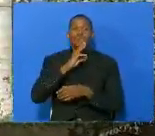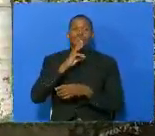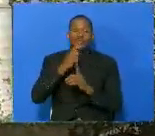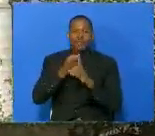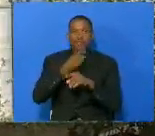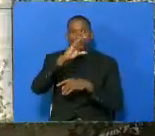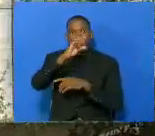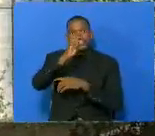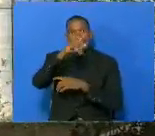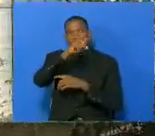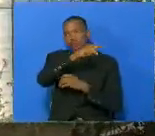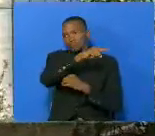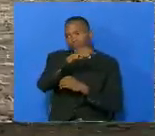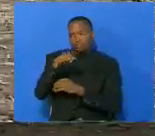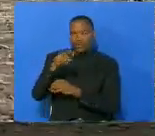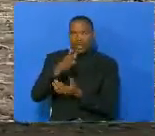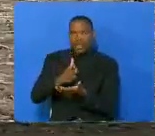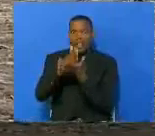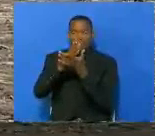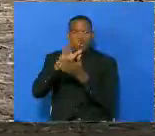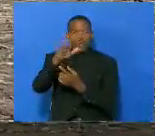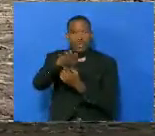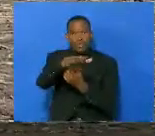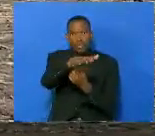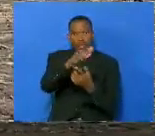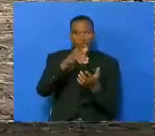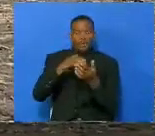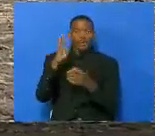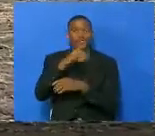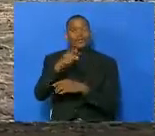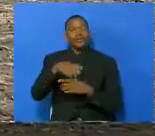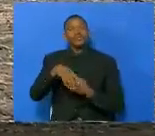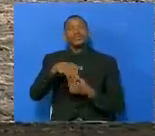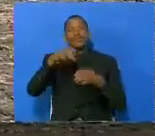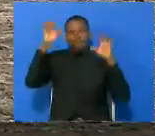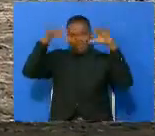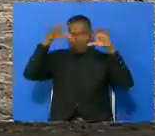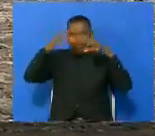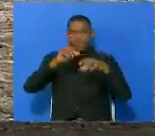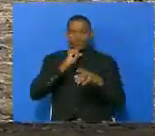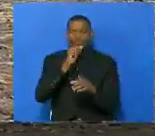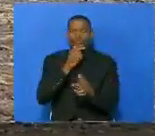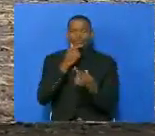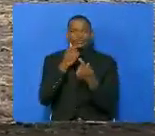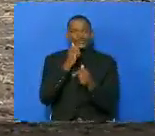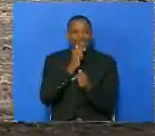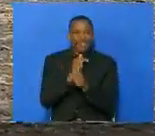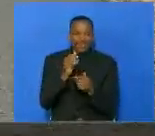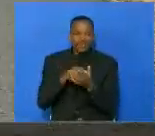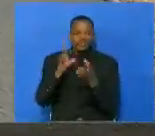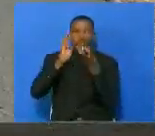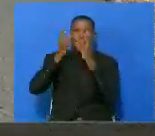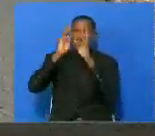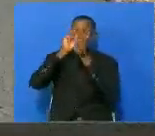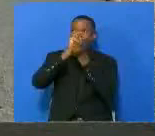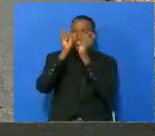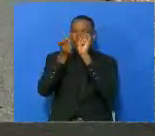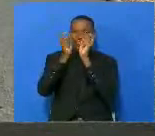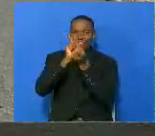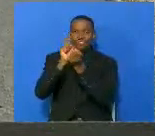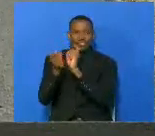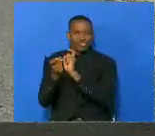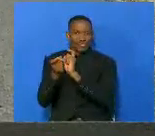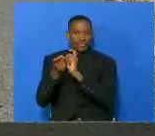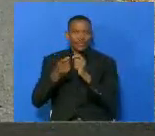Chobe go tla go thusa ka temo ya nosetso ka dipula di sa ikanyege ka ntata ya seemo sa phetogo ya loapi. Ke a leboga